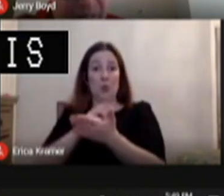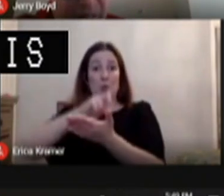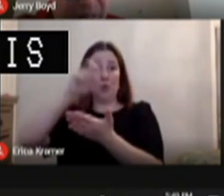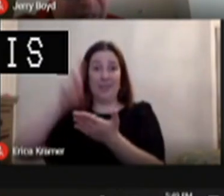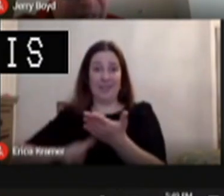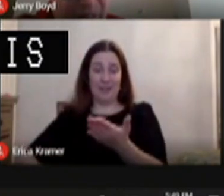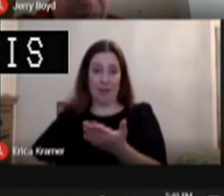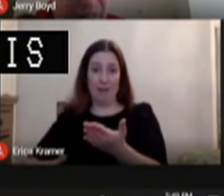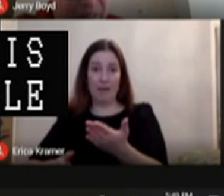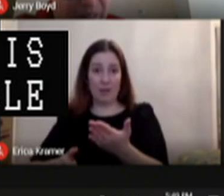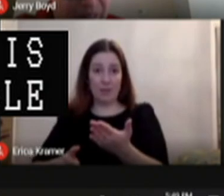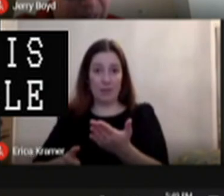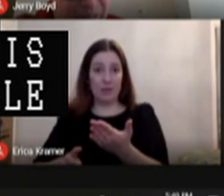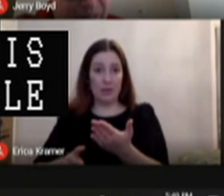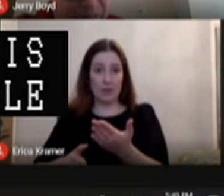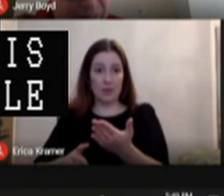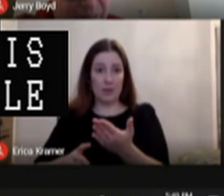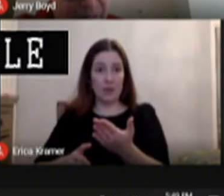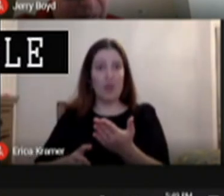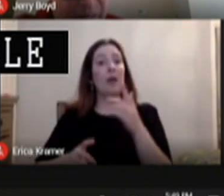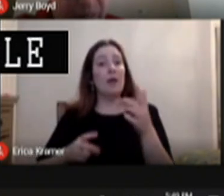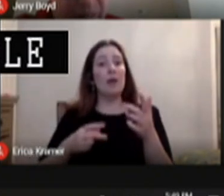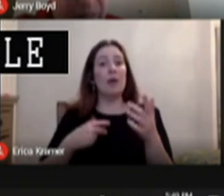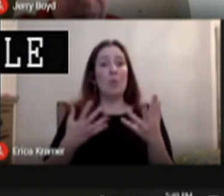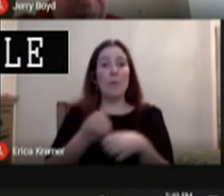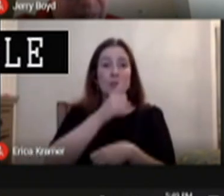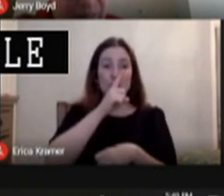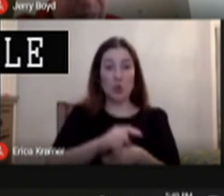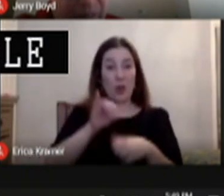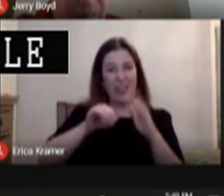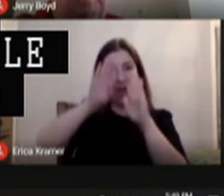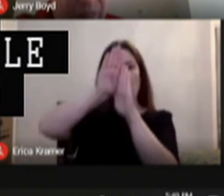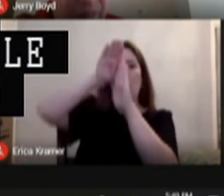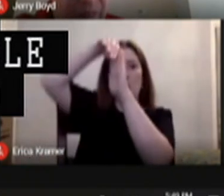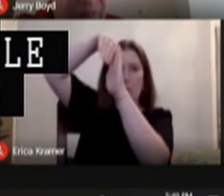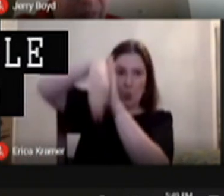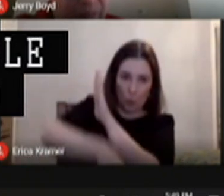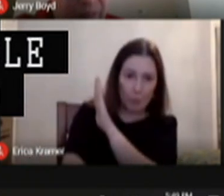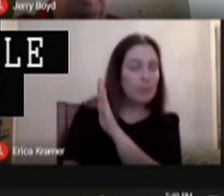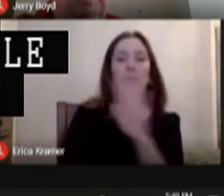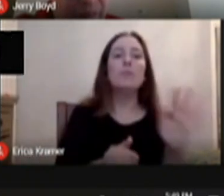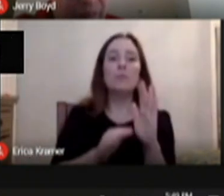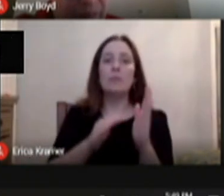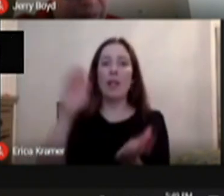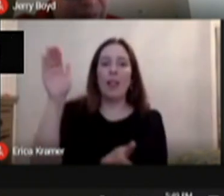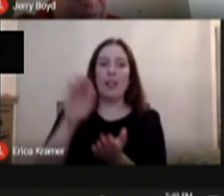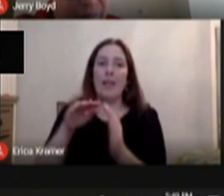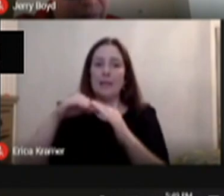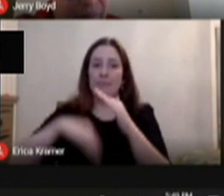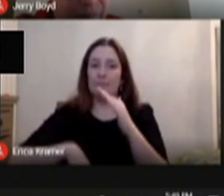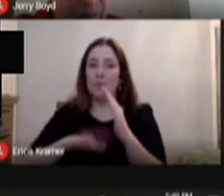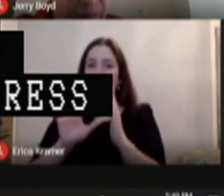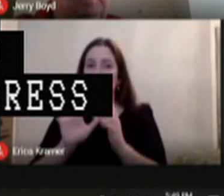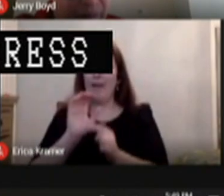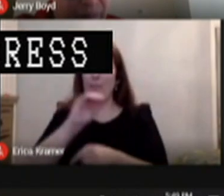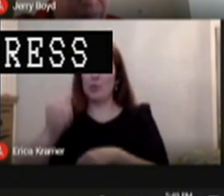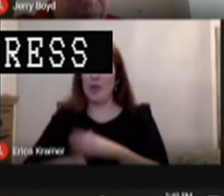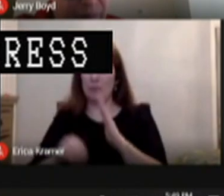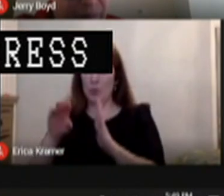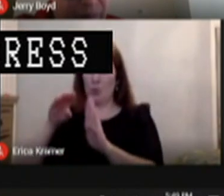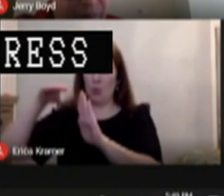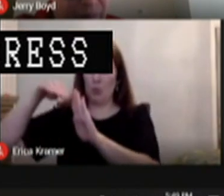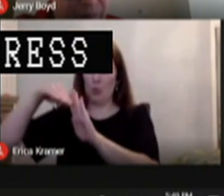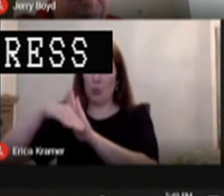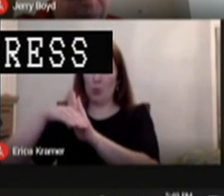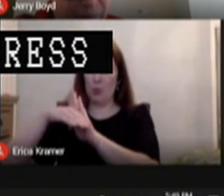than 5% sloped walkway, which comes from low down Congress Street up into a right-sized, smaller main plaza. There's